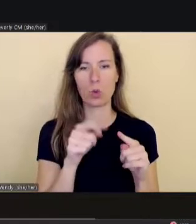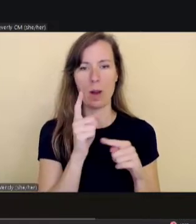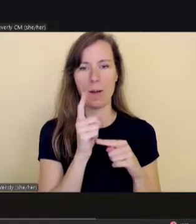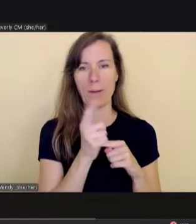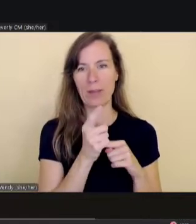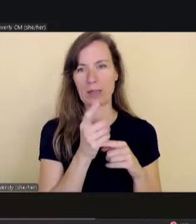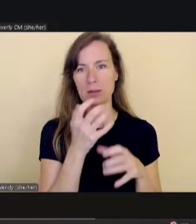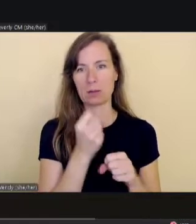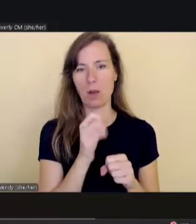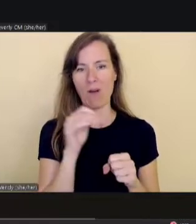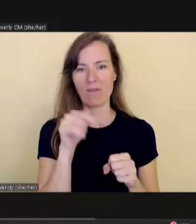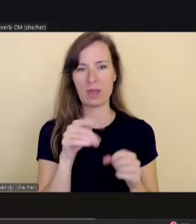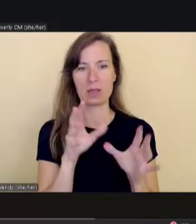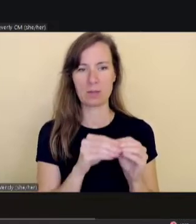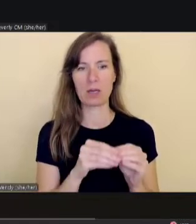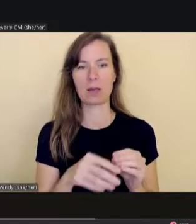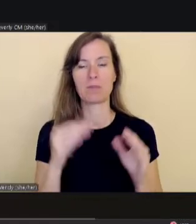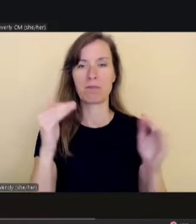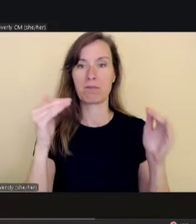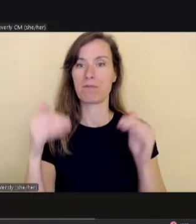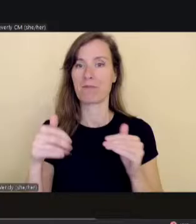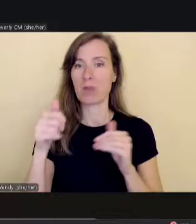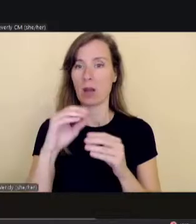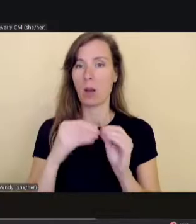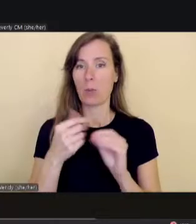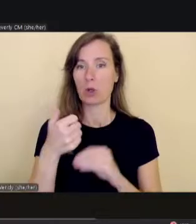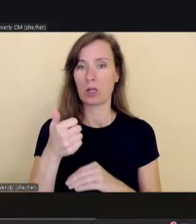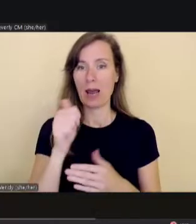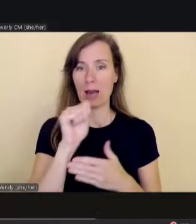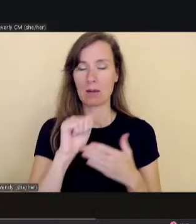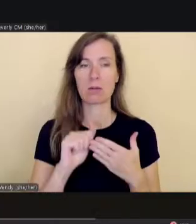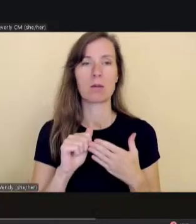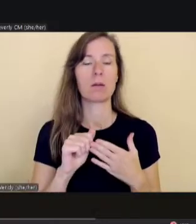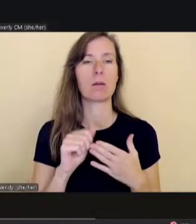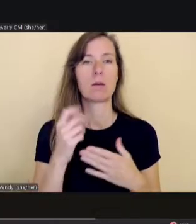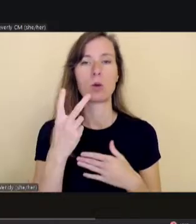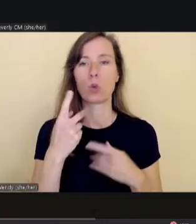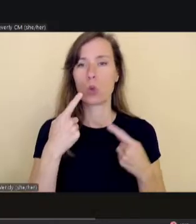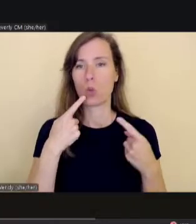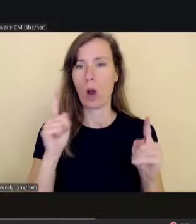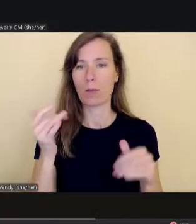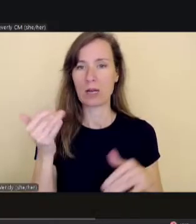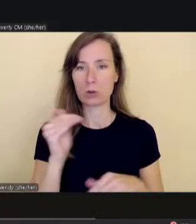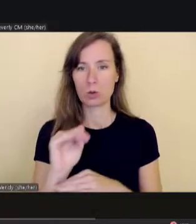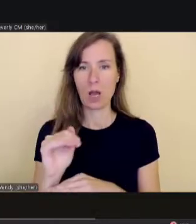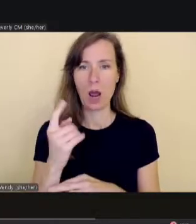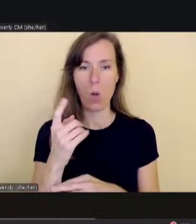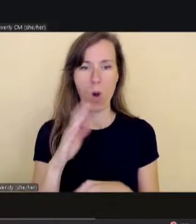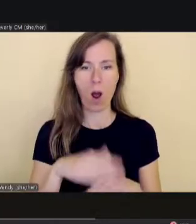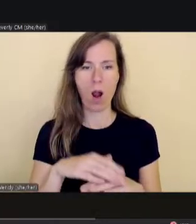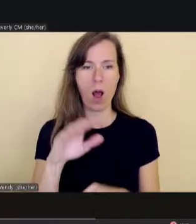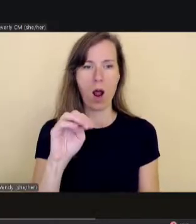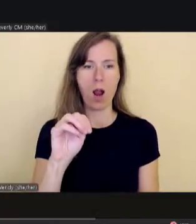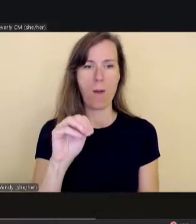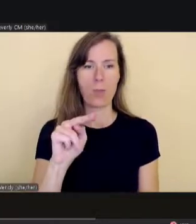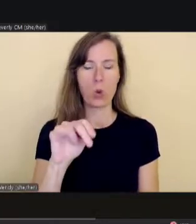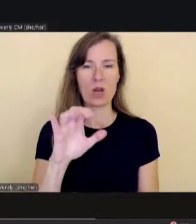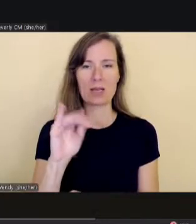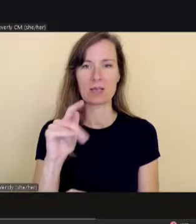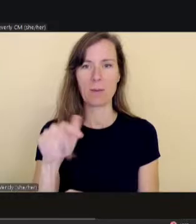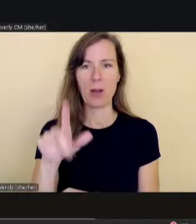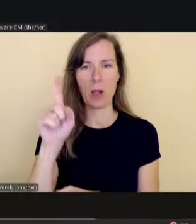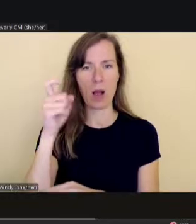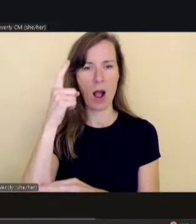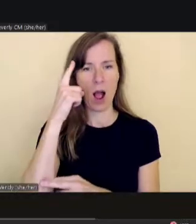10, proclamations. We have two proclamations tonight, one on Municipal Government Works Month and one